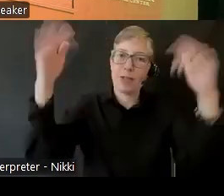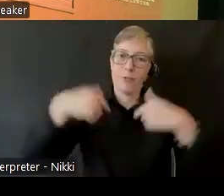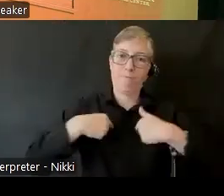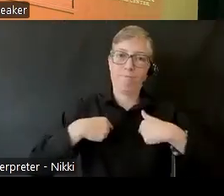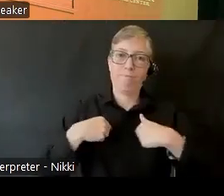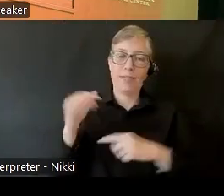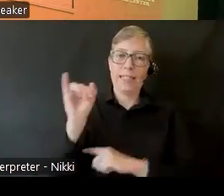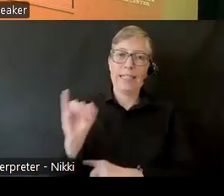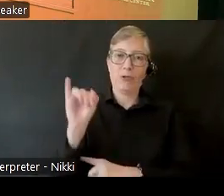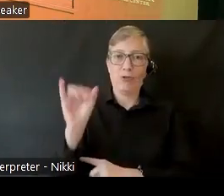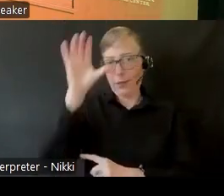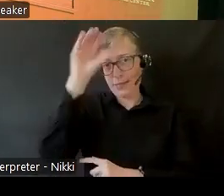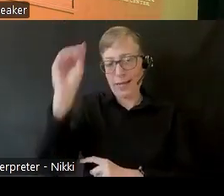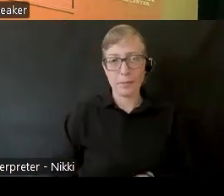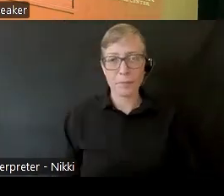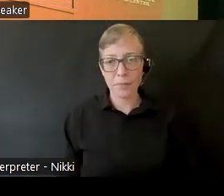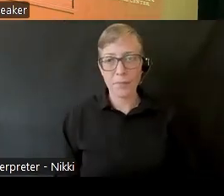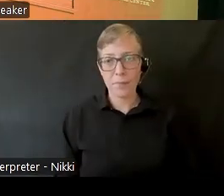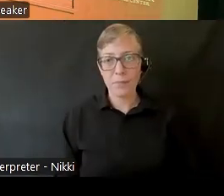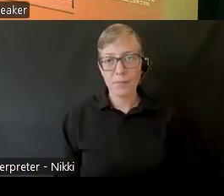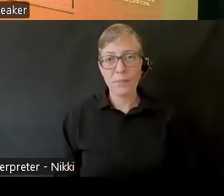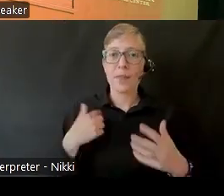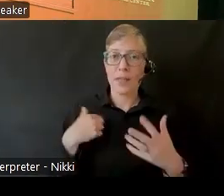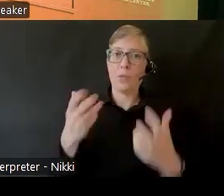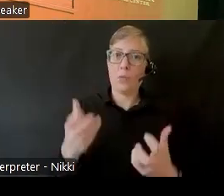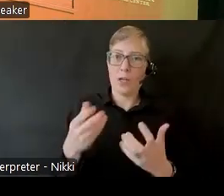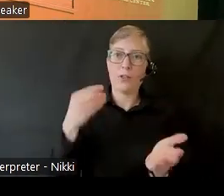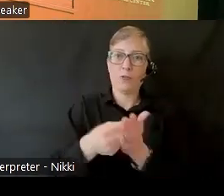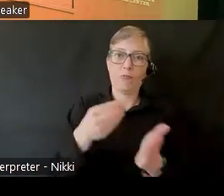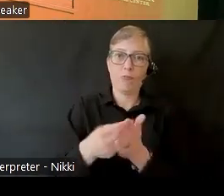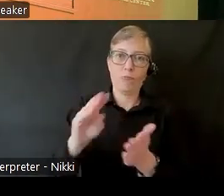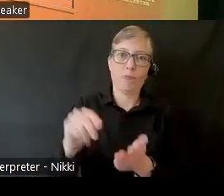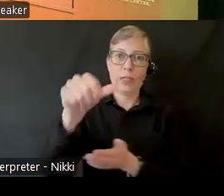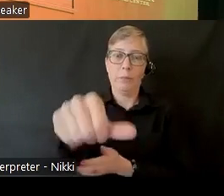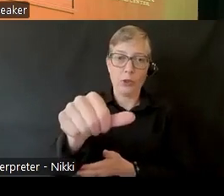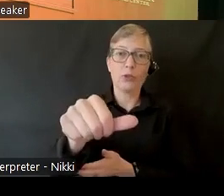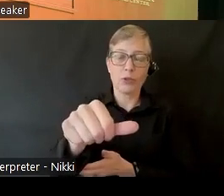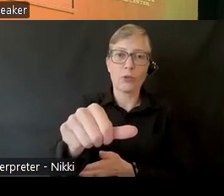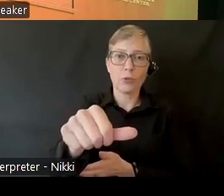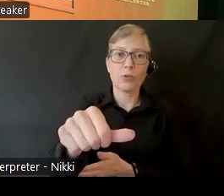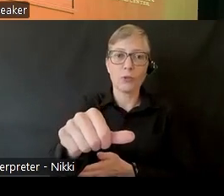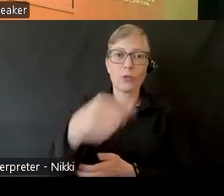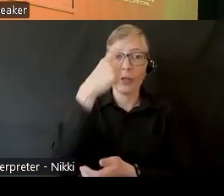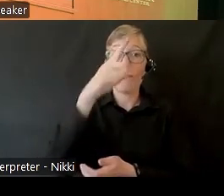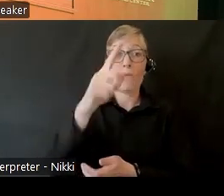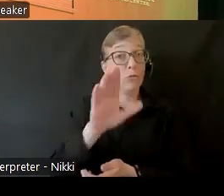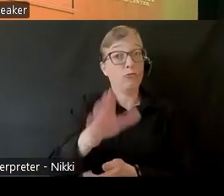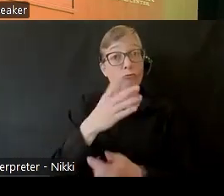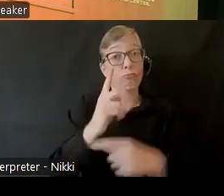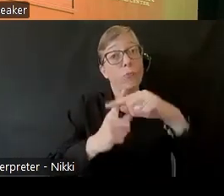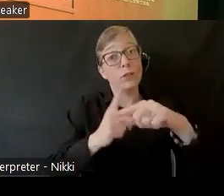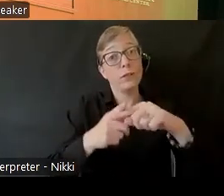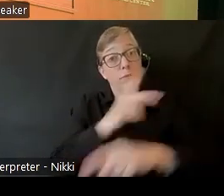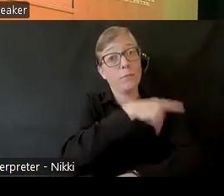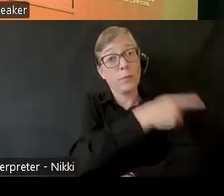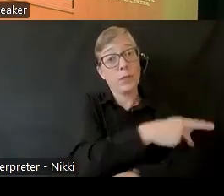say, okay, well, I really do want to reimburse you for the good patient outcome that you achieve. Well, can we do